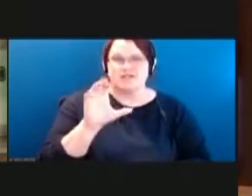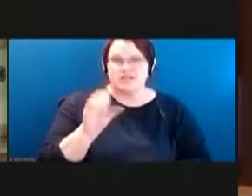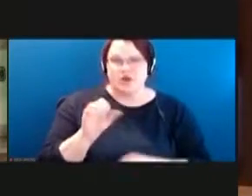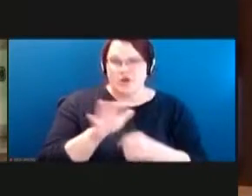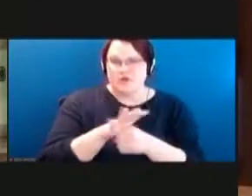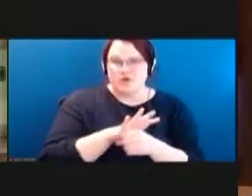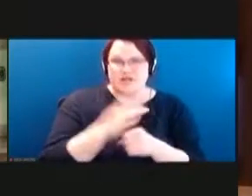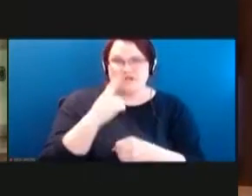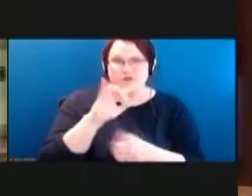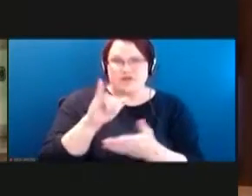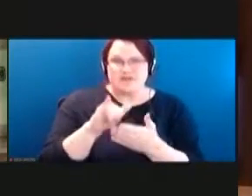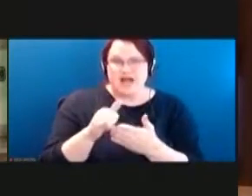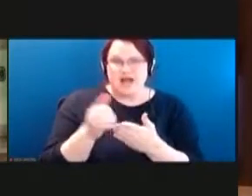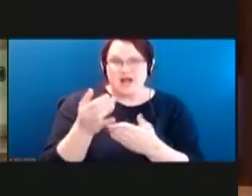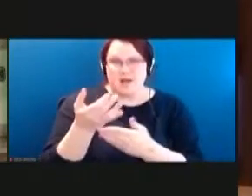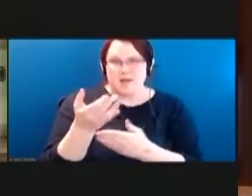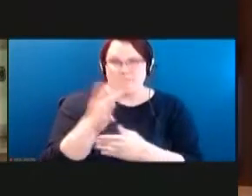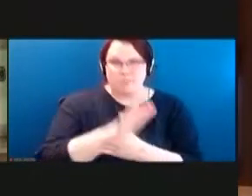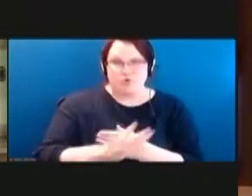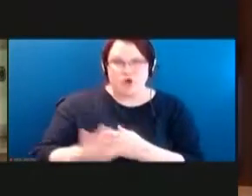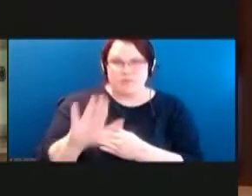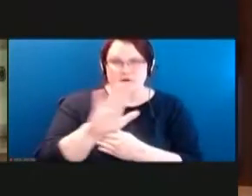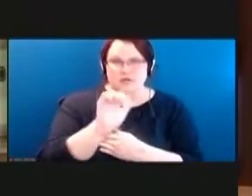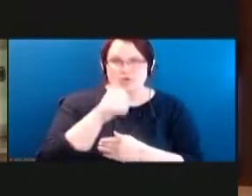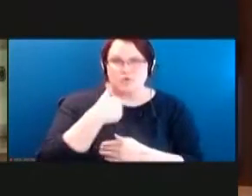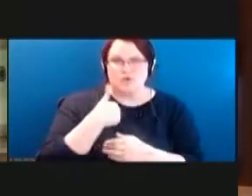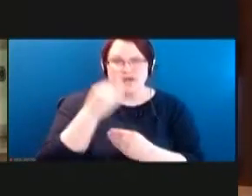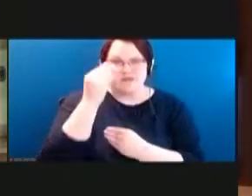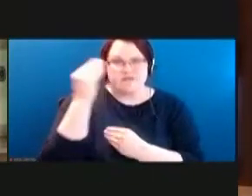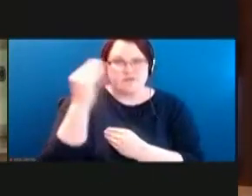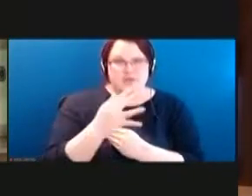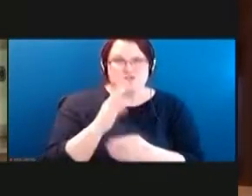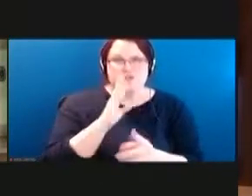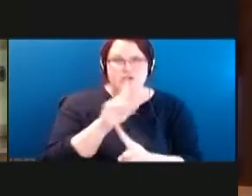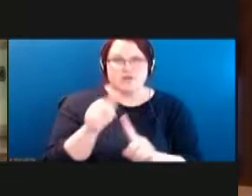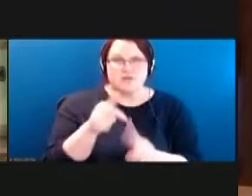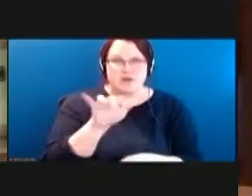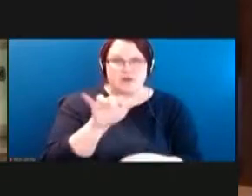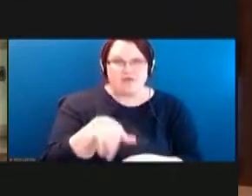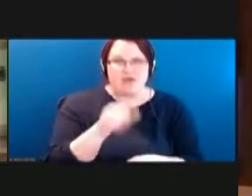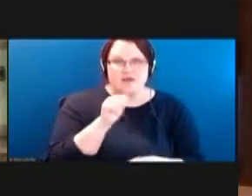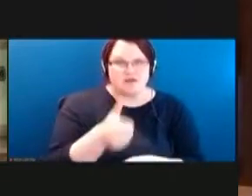so we don't have any information regarding a